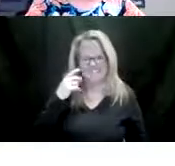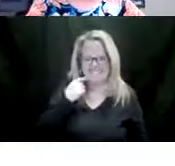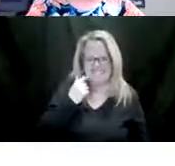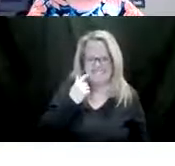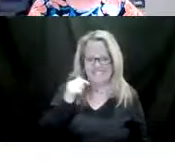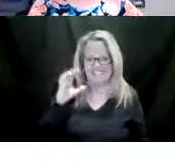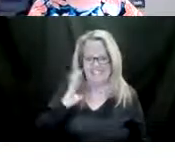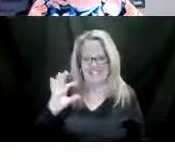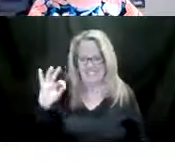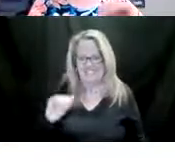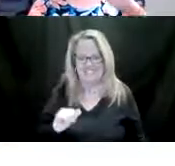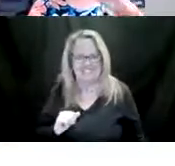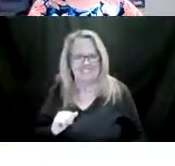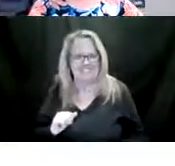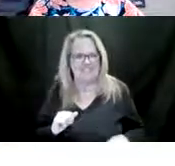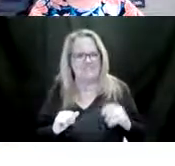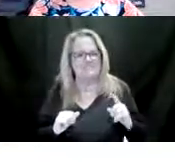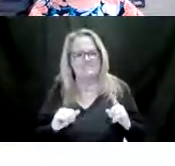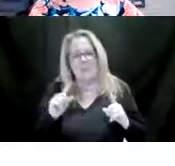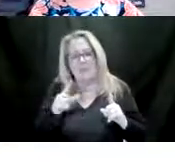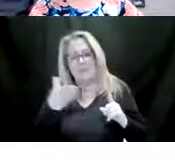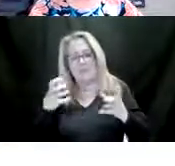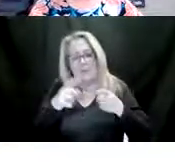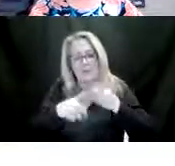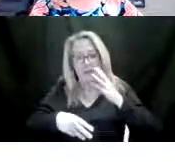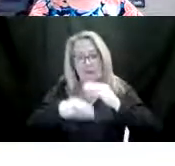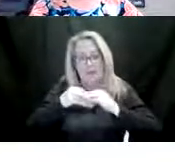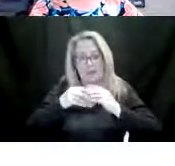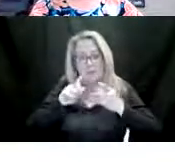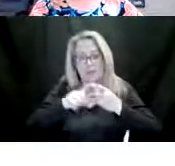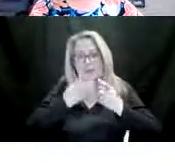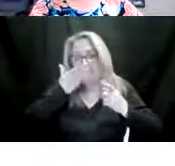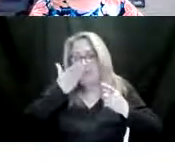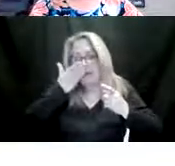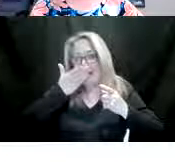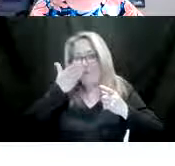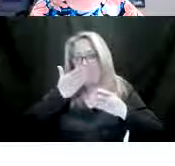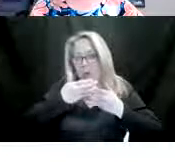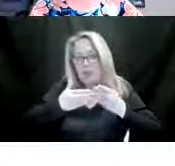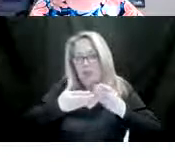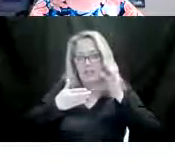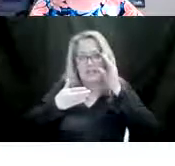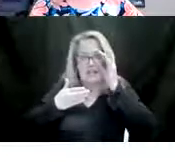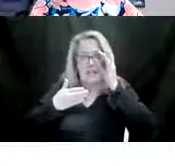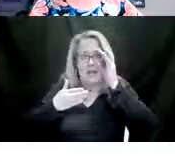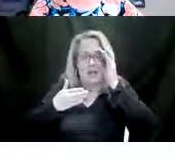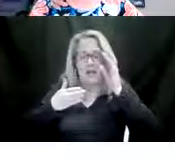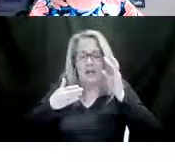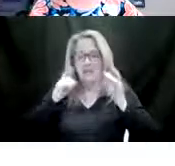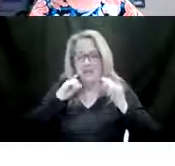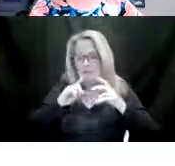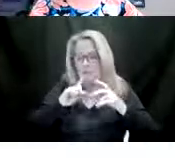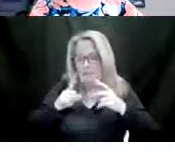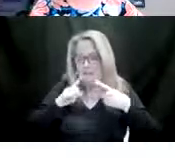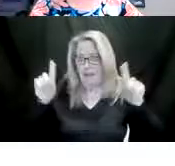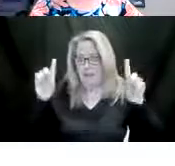fine. One thing I wanted to add to the fragrance part, which I have found to be really effective. And